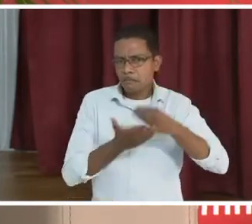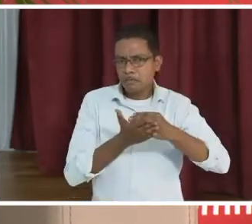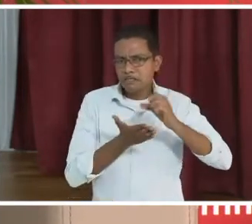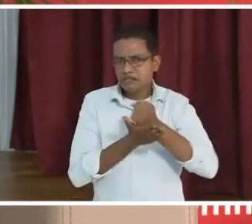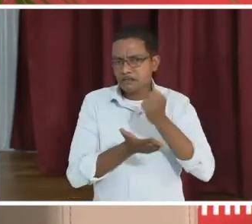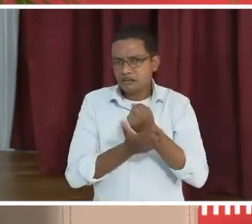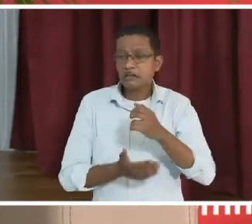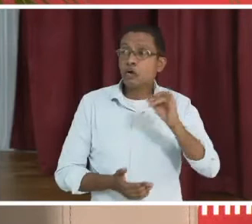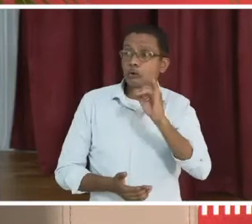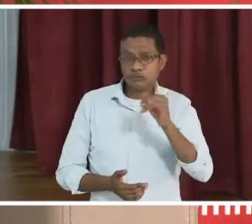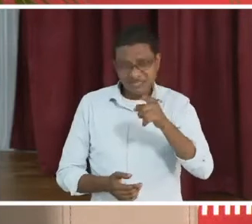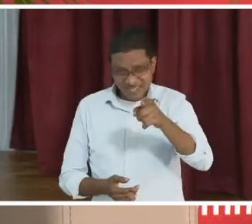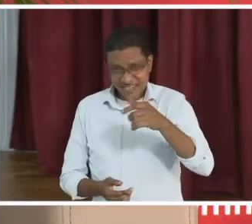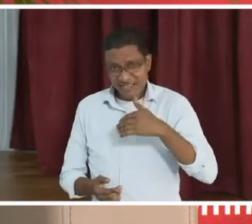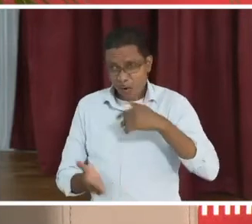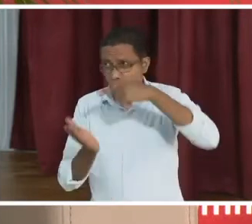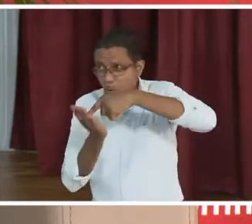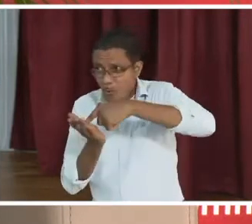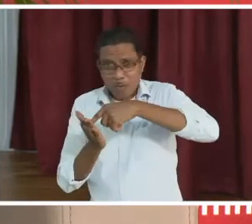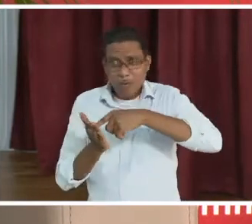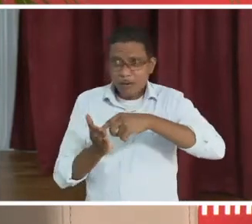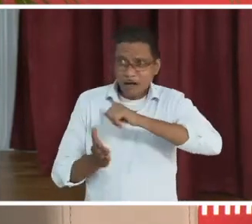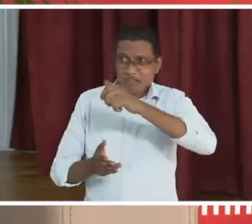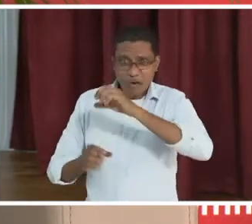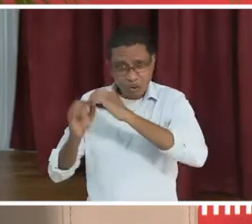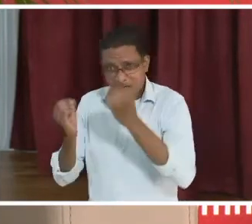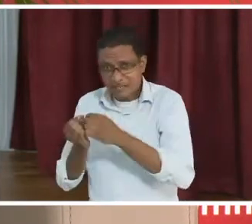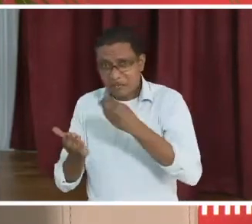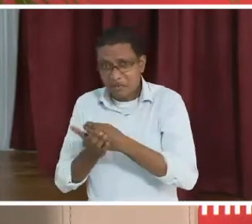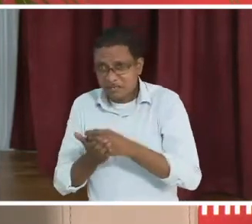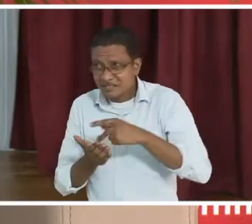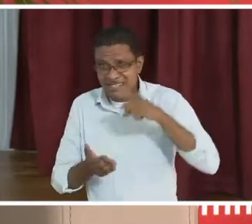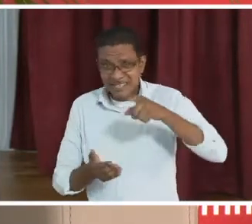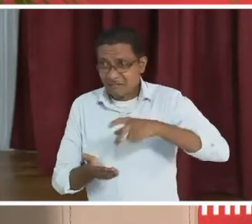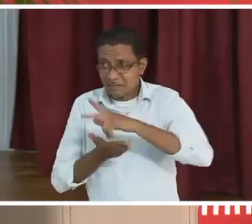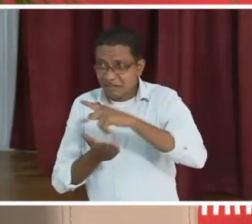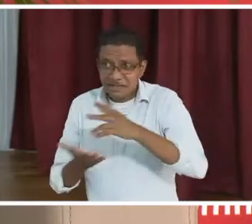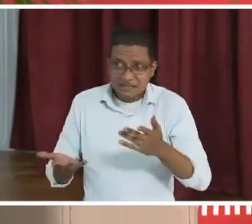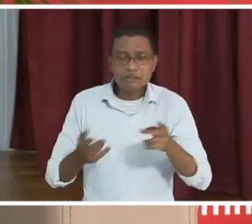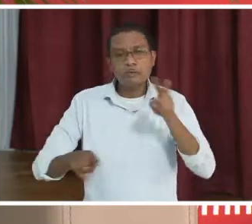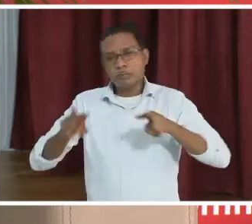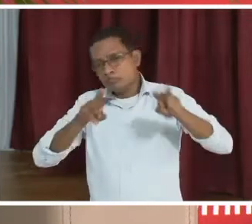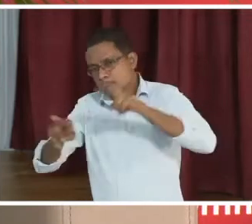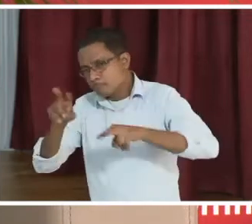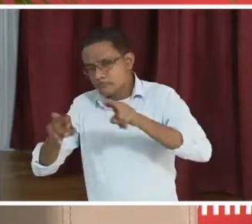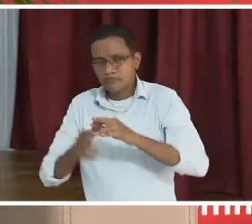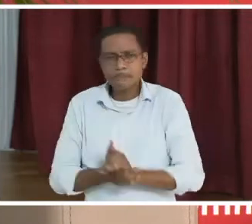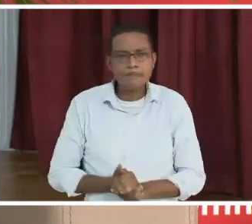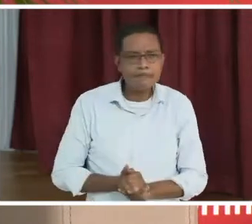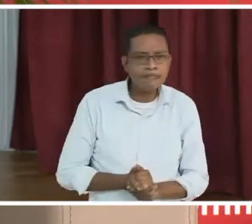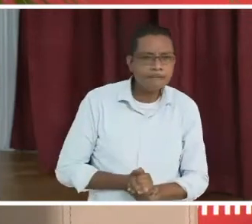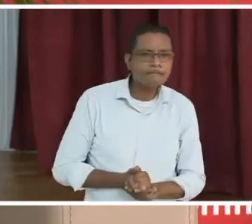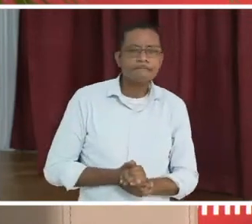at the person's income in comparison with their debts, he mentioned debt servicing ratio of